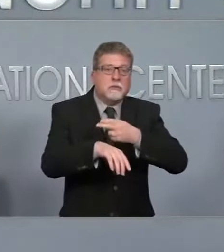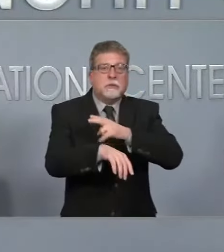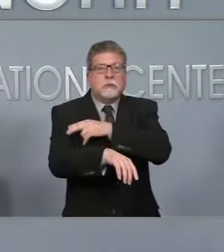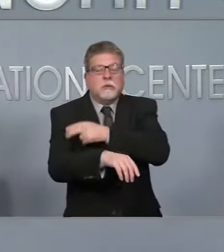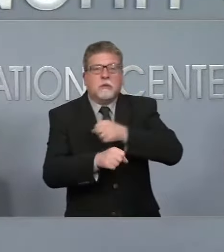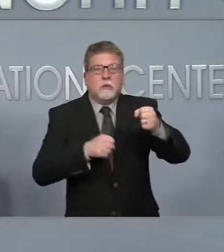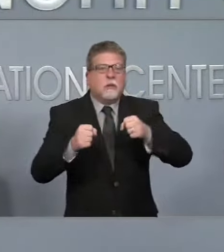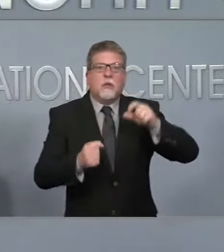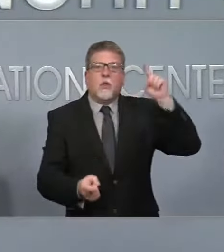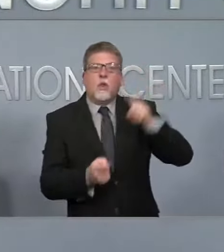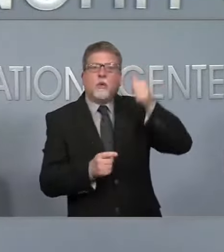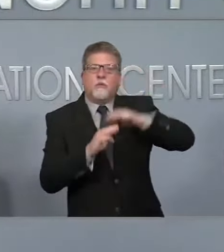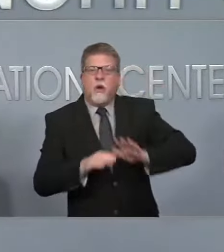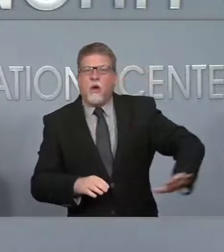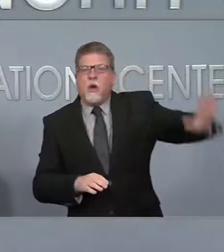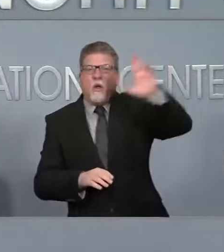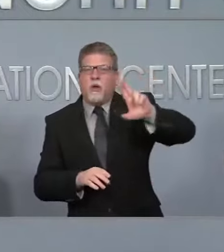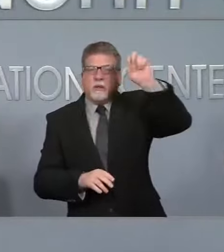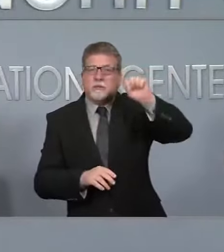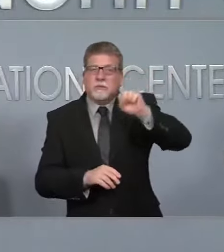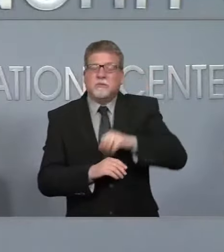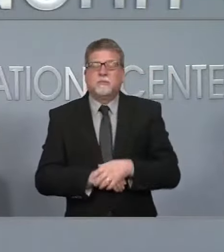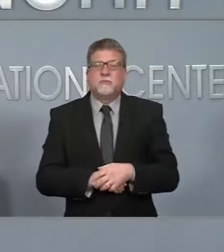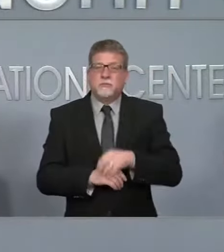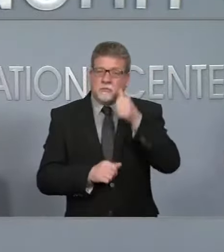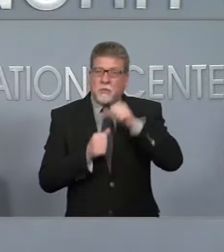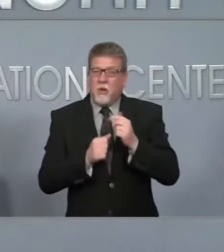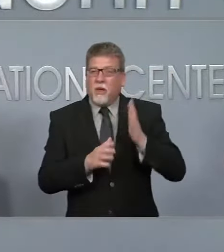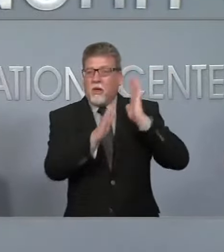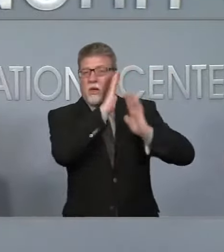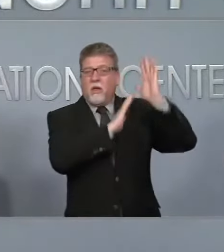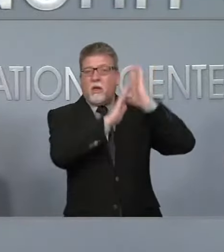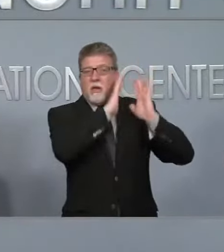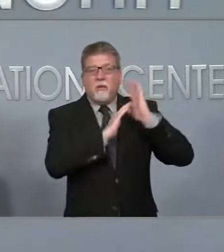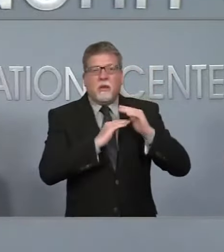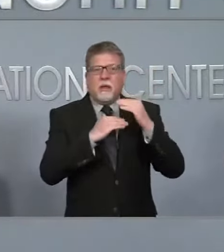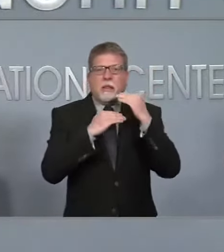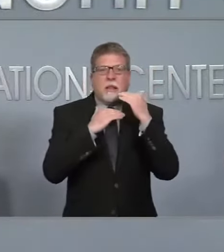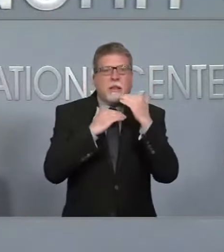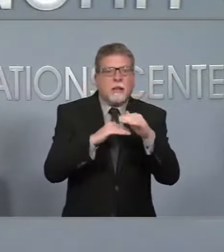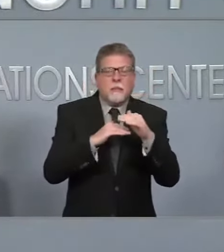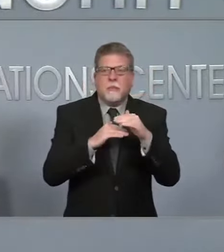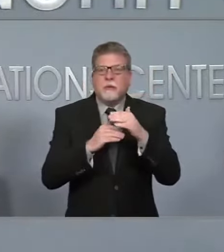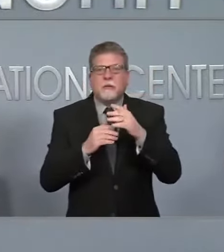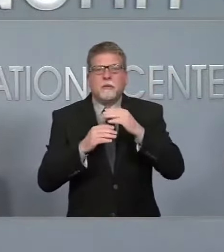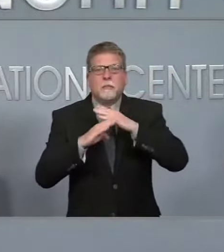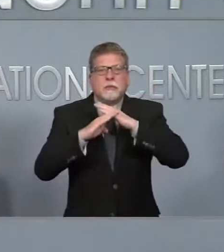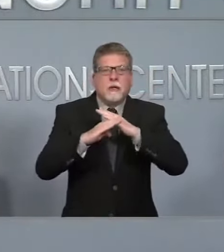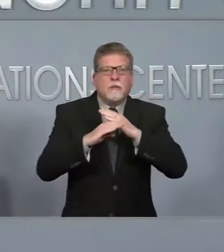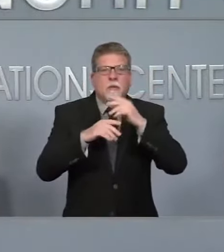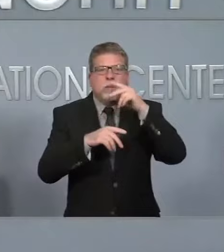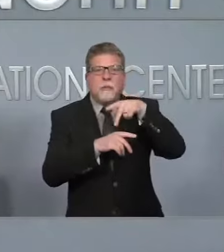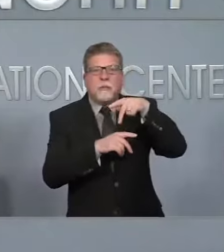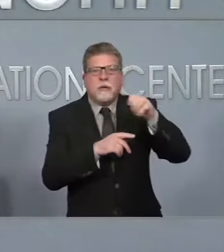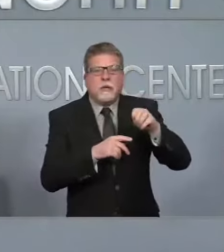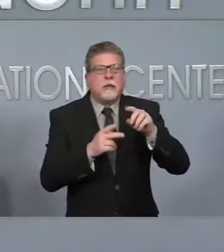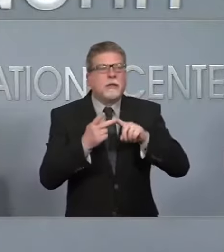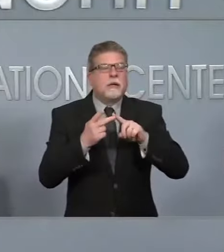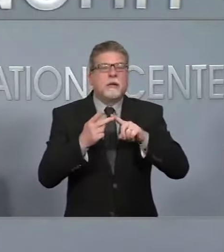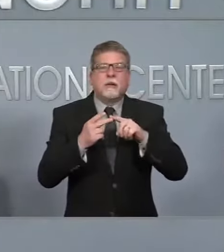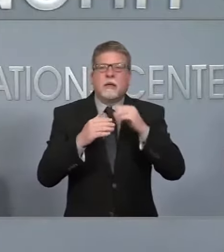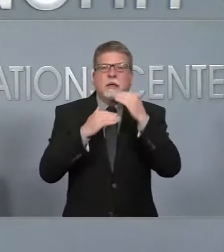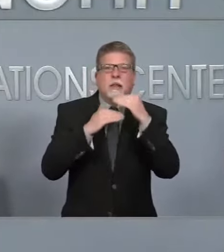or testing and precious little vaccine or effective treatment, we put protections in place like